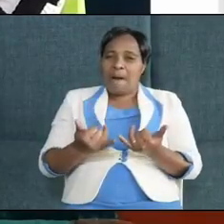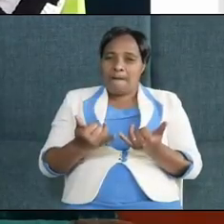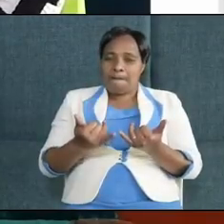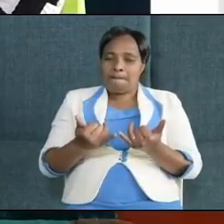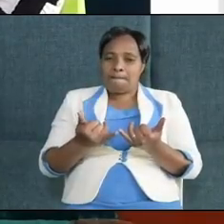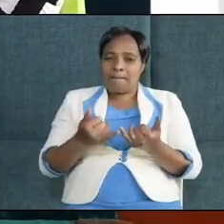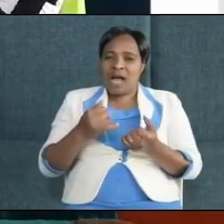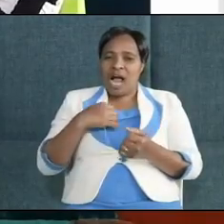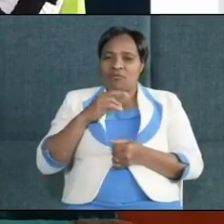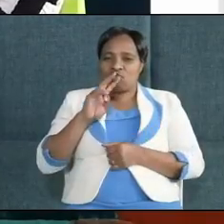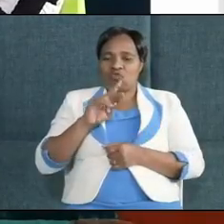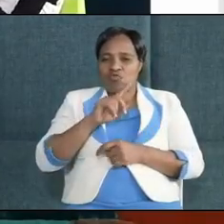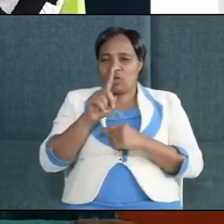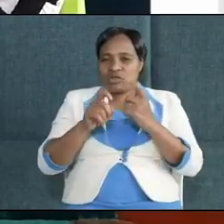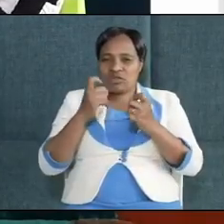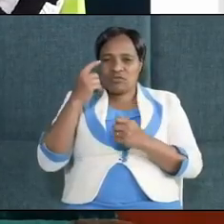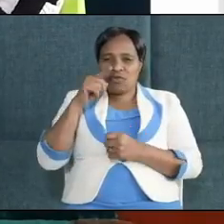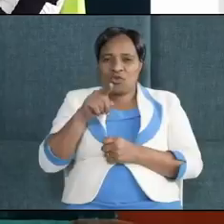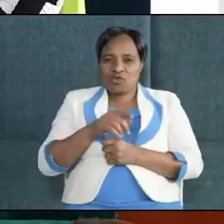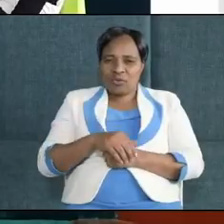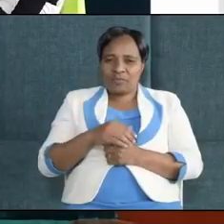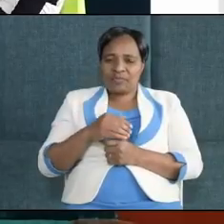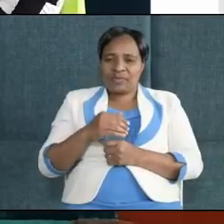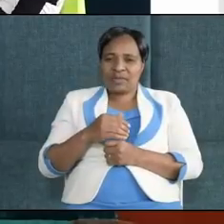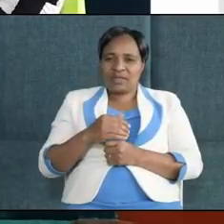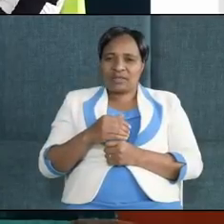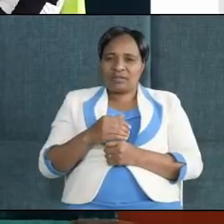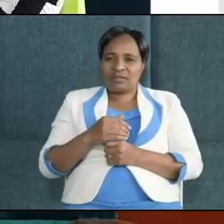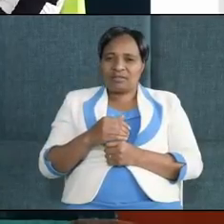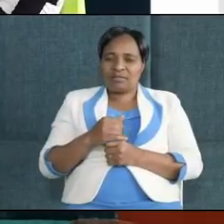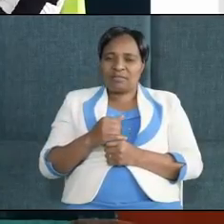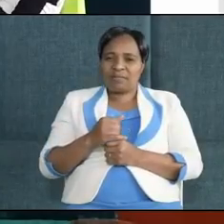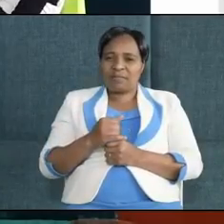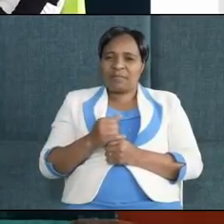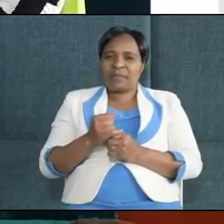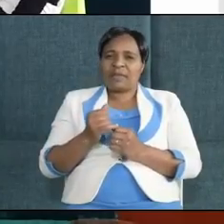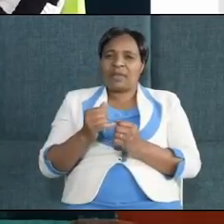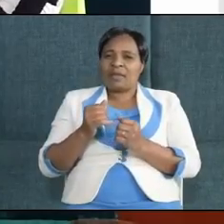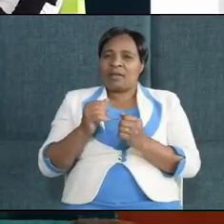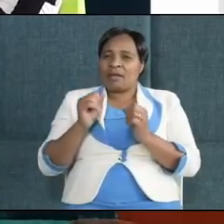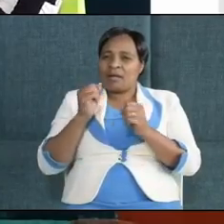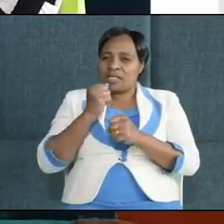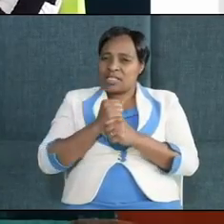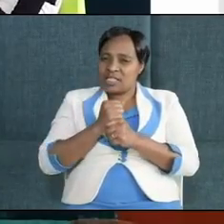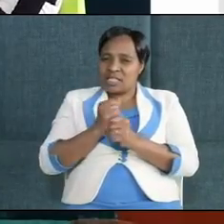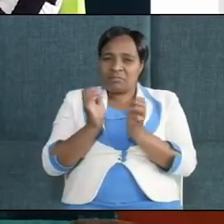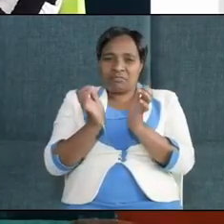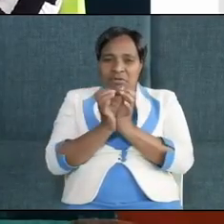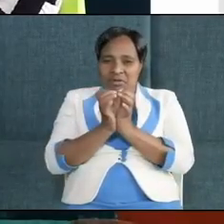have a question for you. Did Paul rest on Sunday?